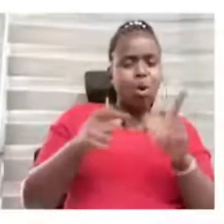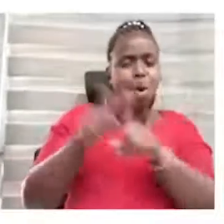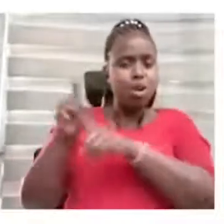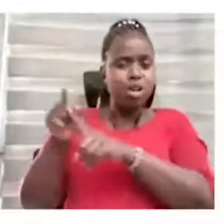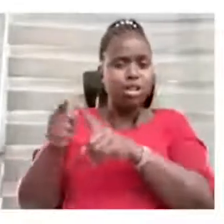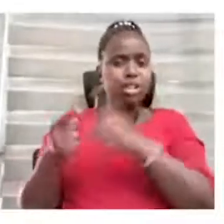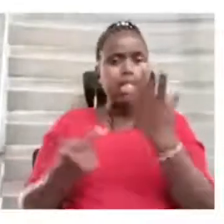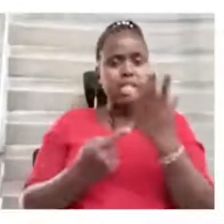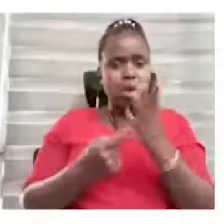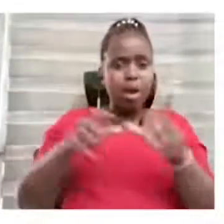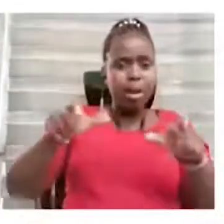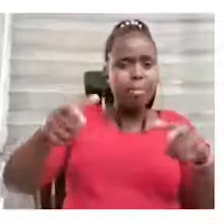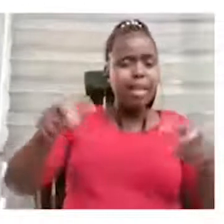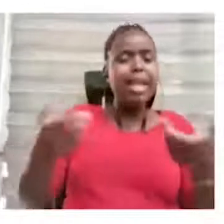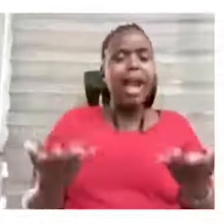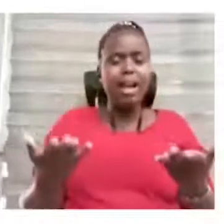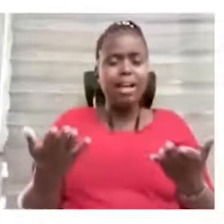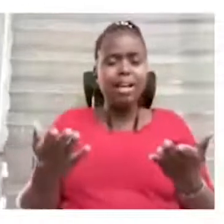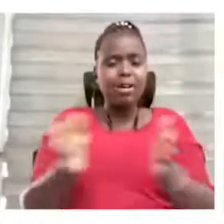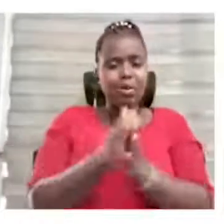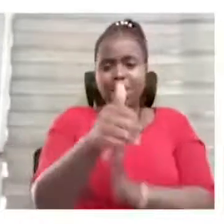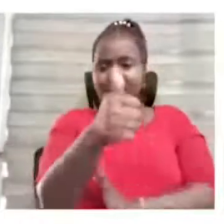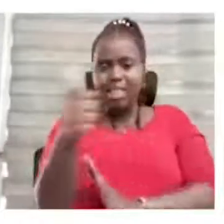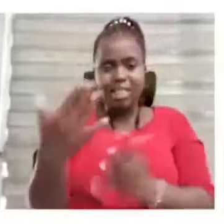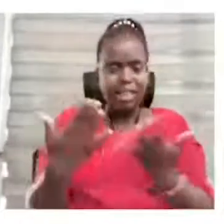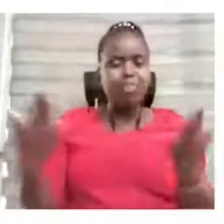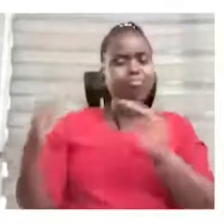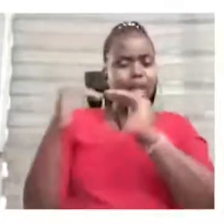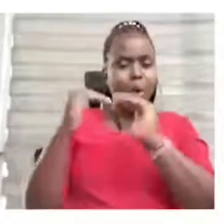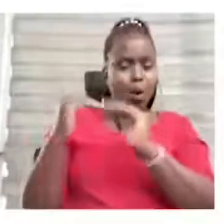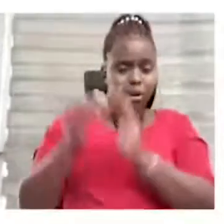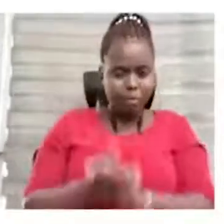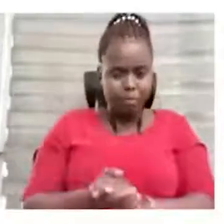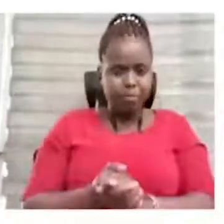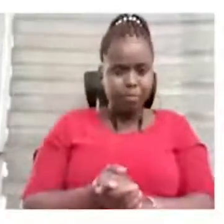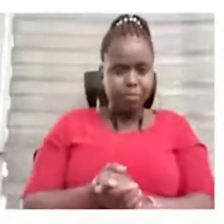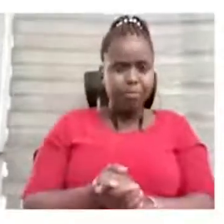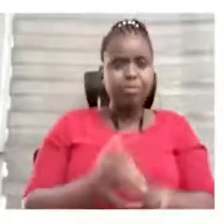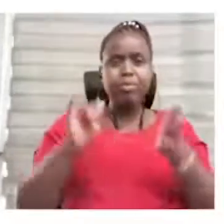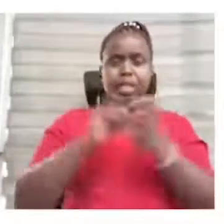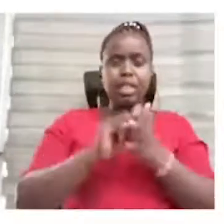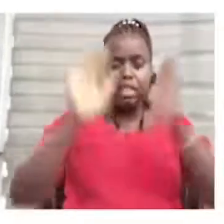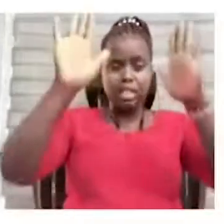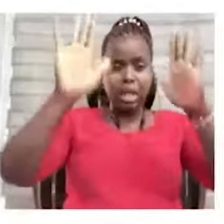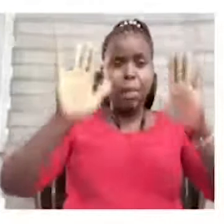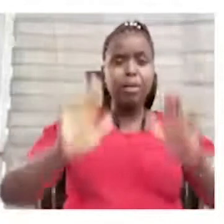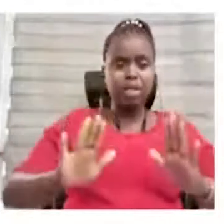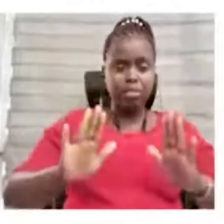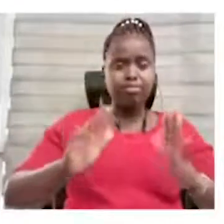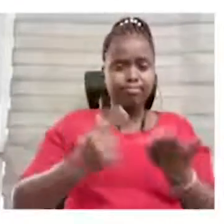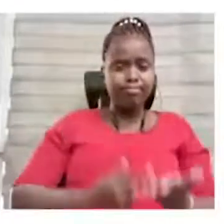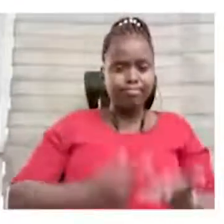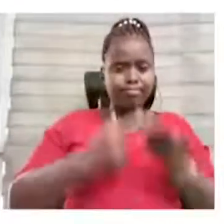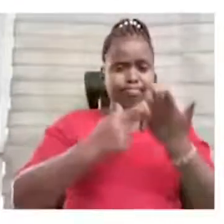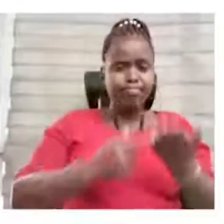the apps, the broadband, and so on, equally? And this is a very important concept because, again, access